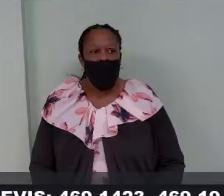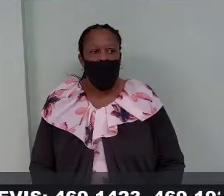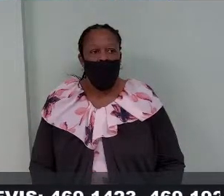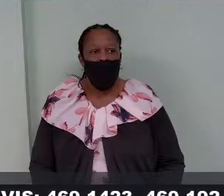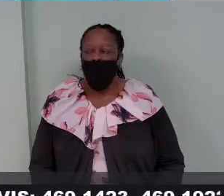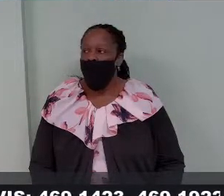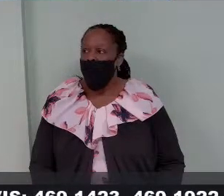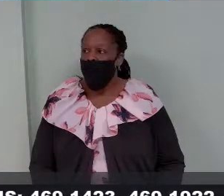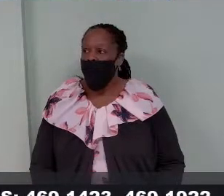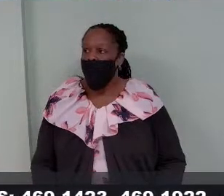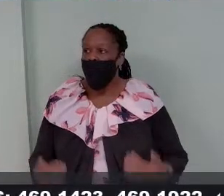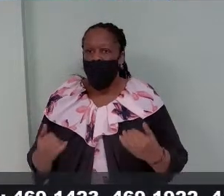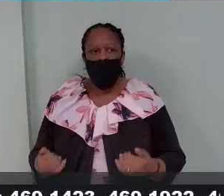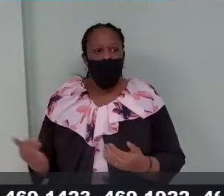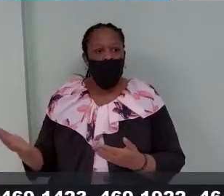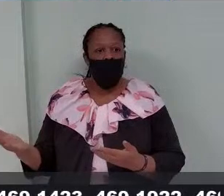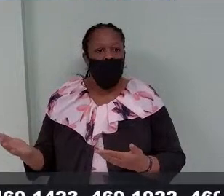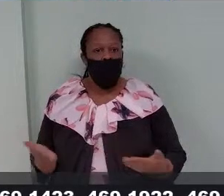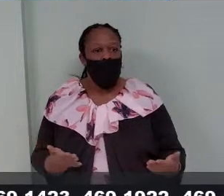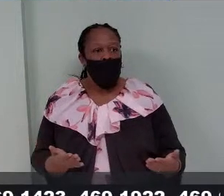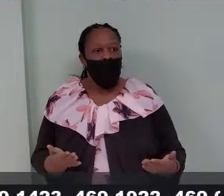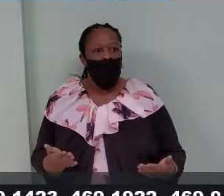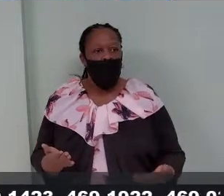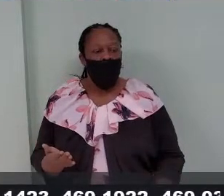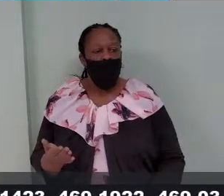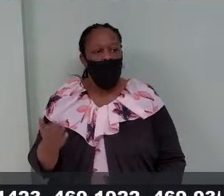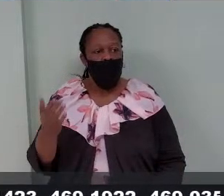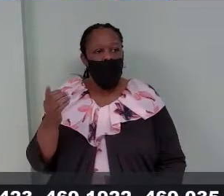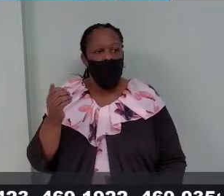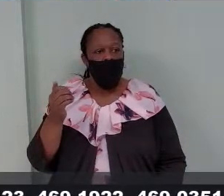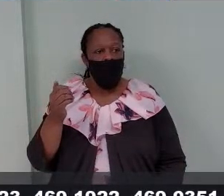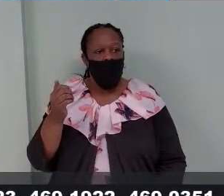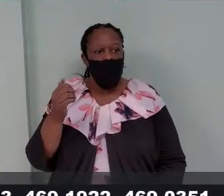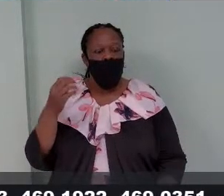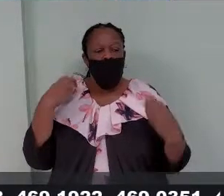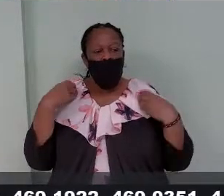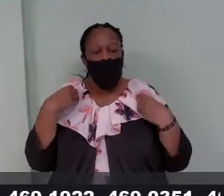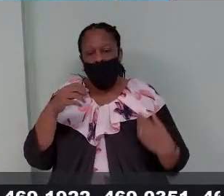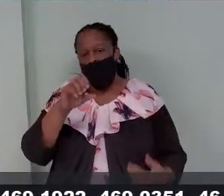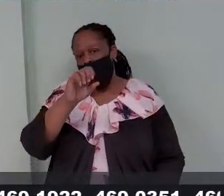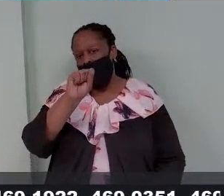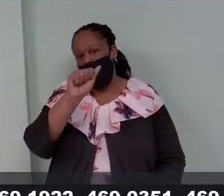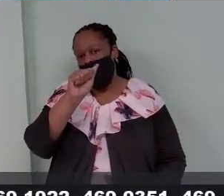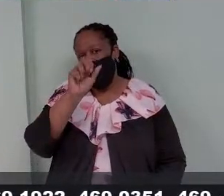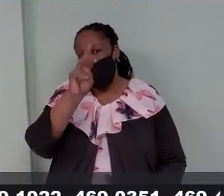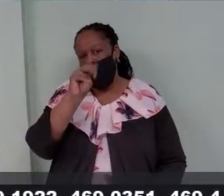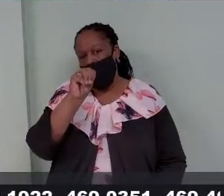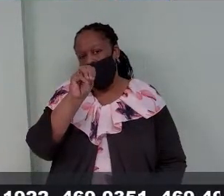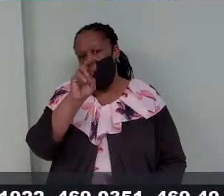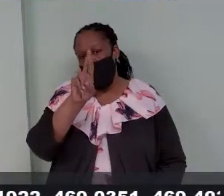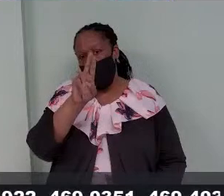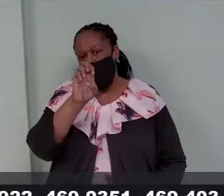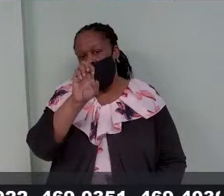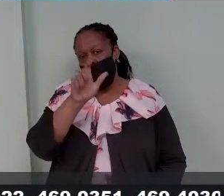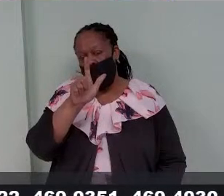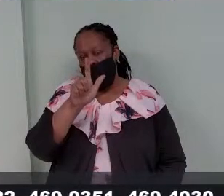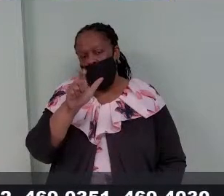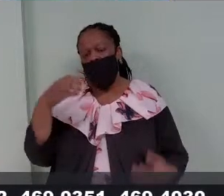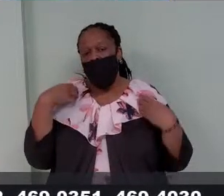I will now invite Mr. Abdias Samuel, who is the chair of the COVID-19 National